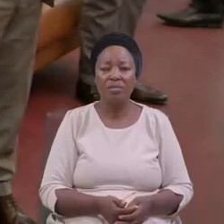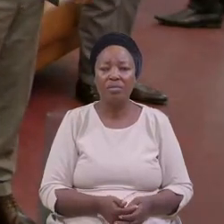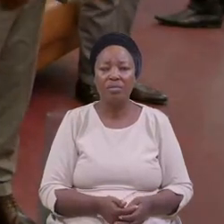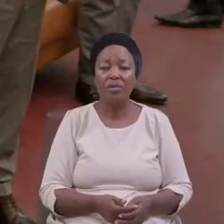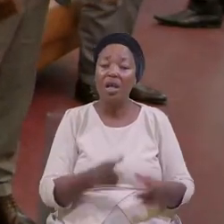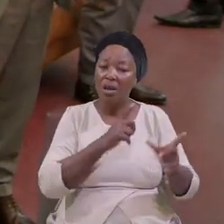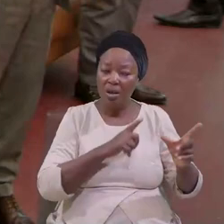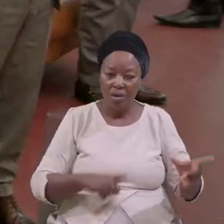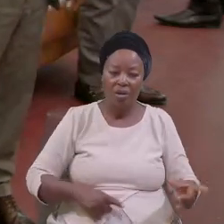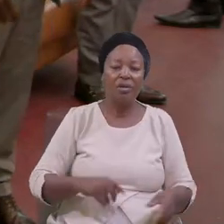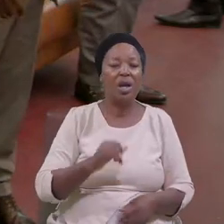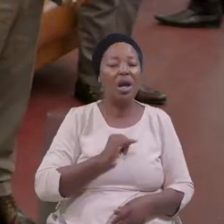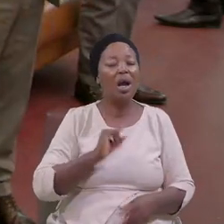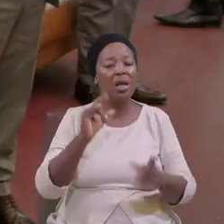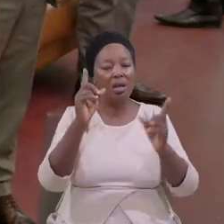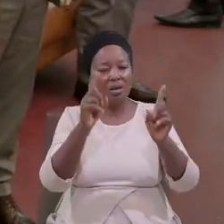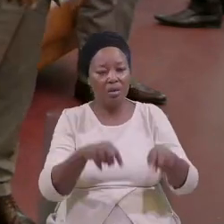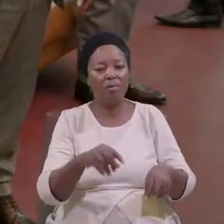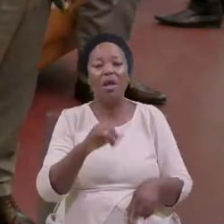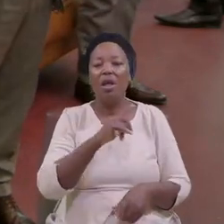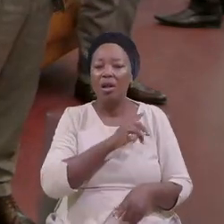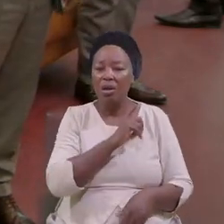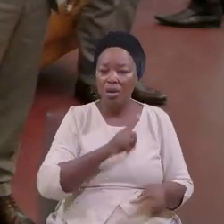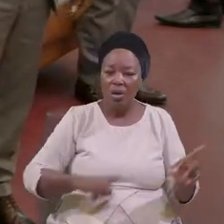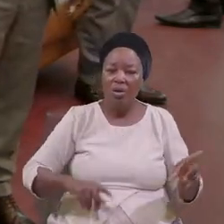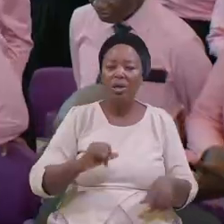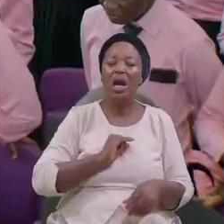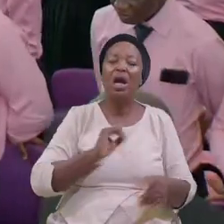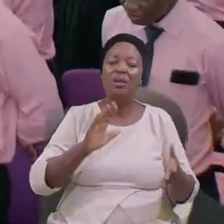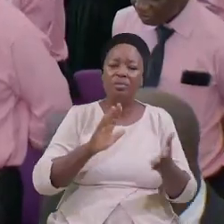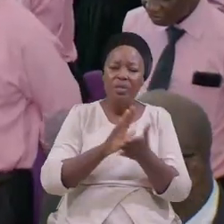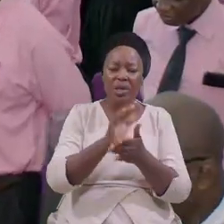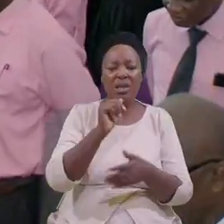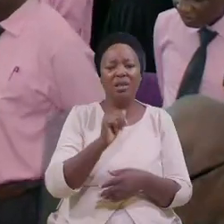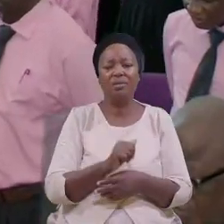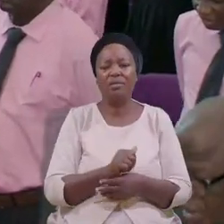Lord, I come. Lord, I believe.